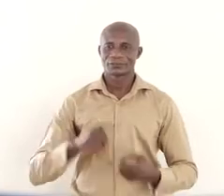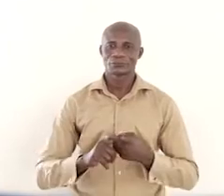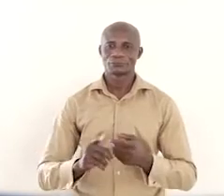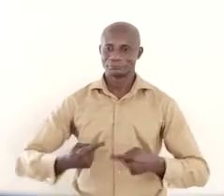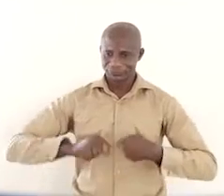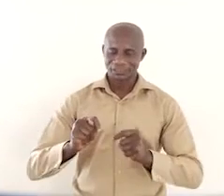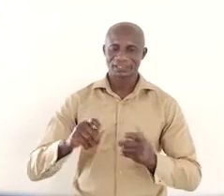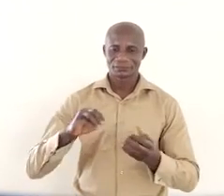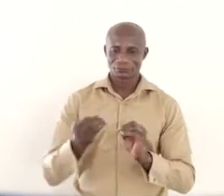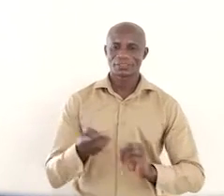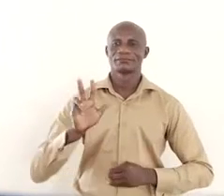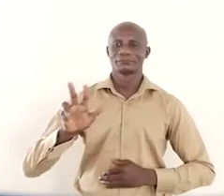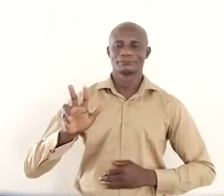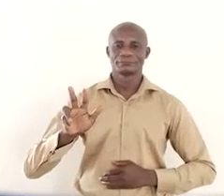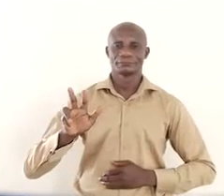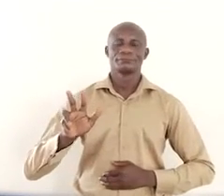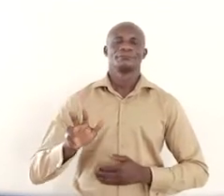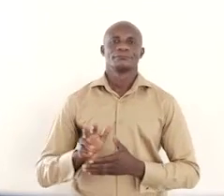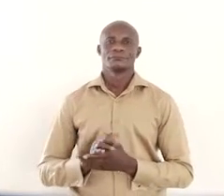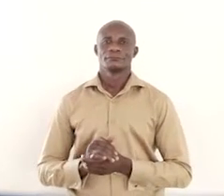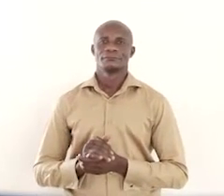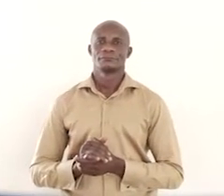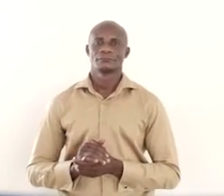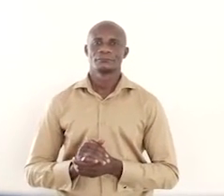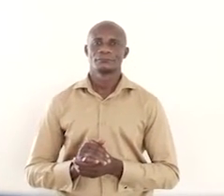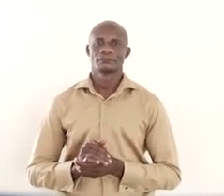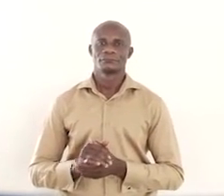I'd like to attempt question 3.